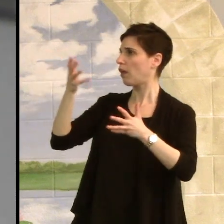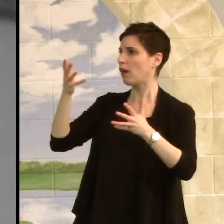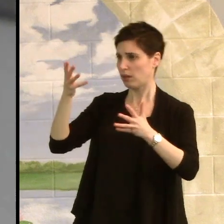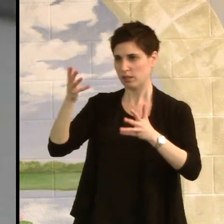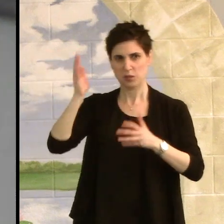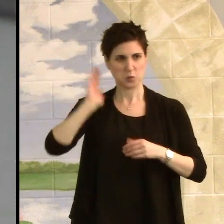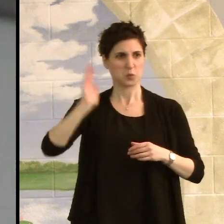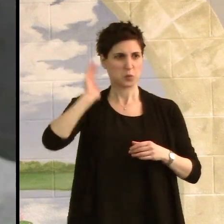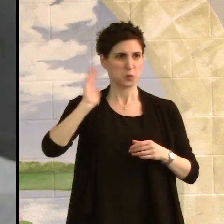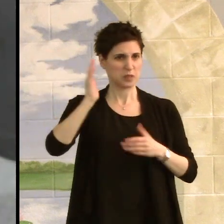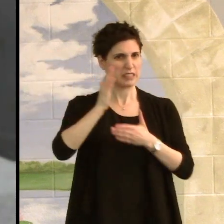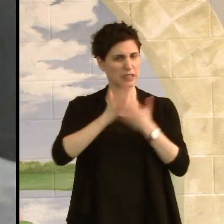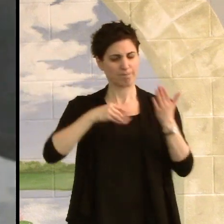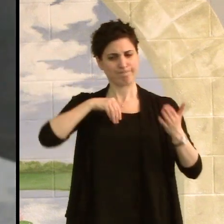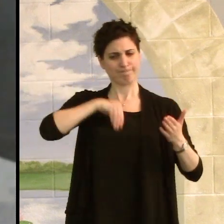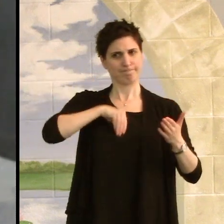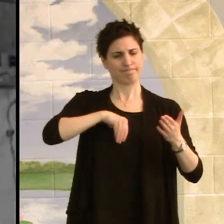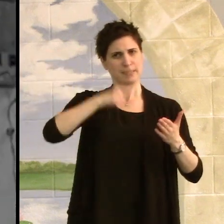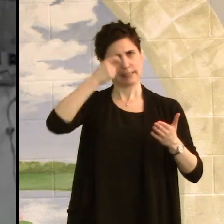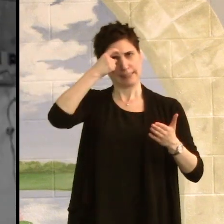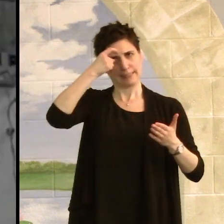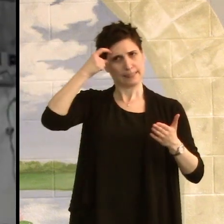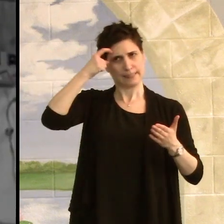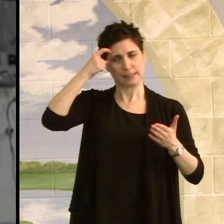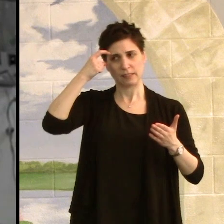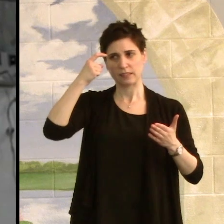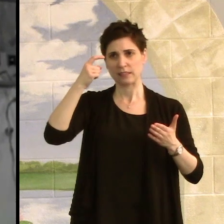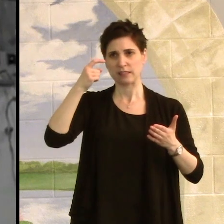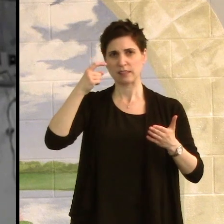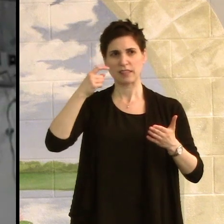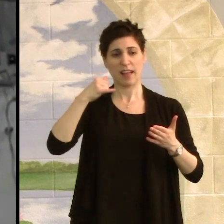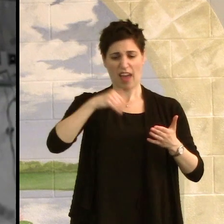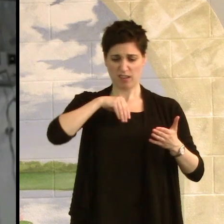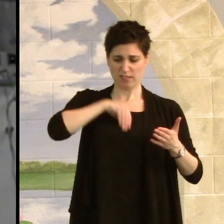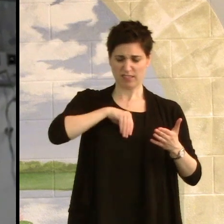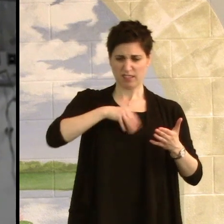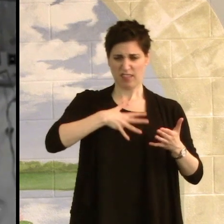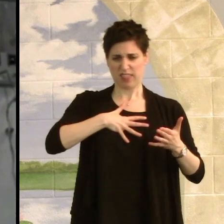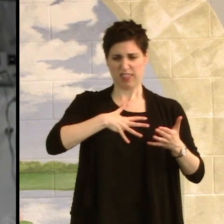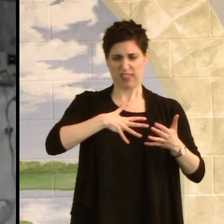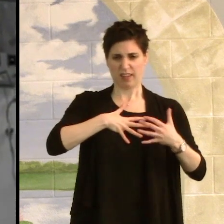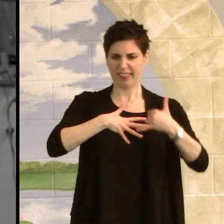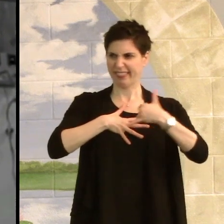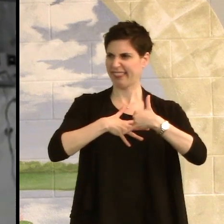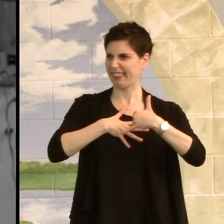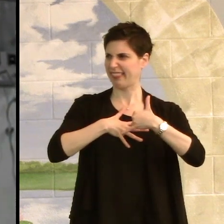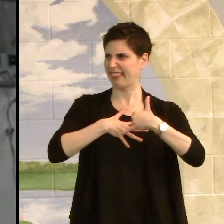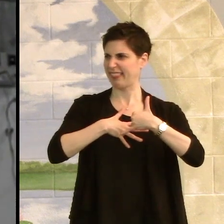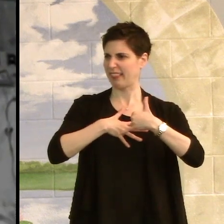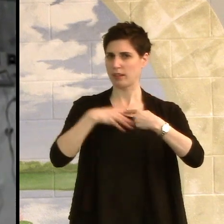the pain from that experience can stay with you all of your life.